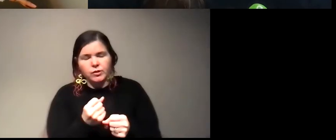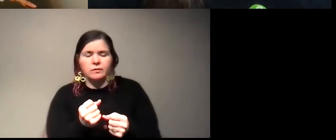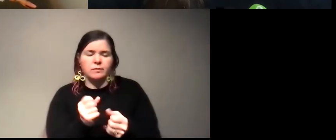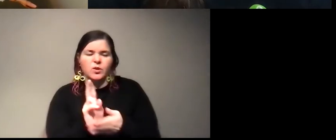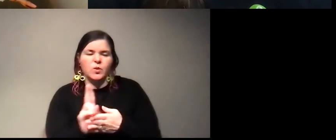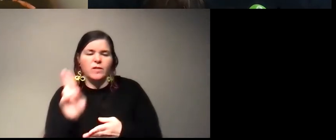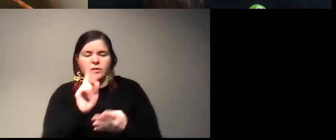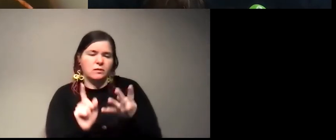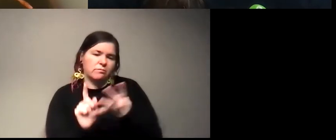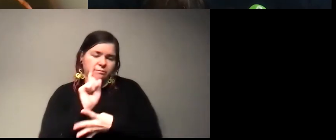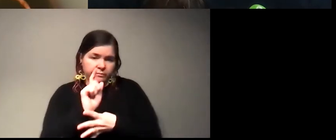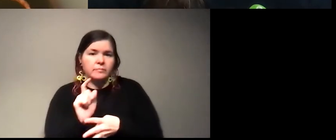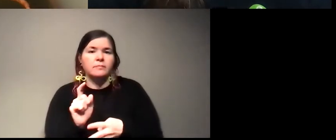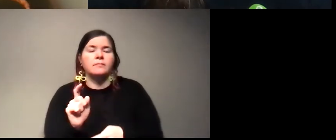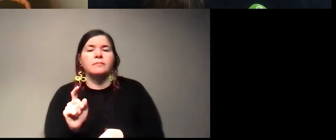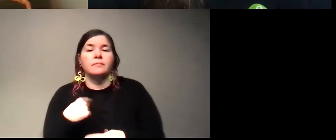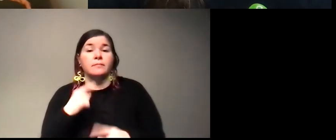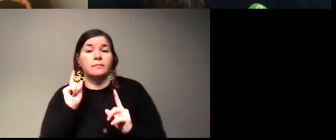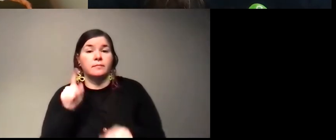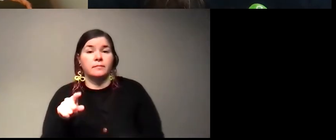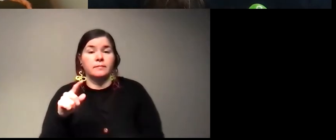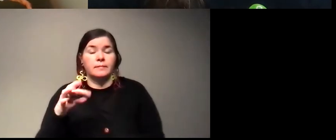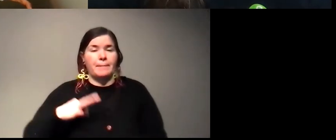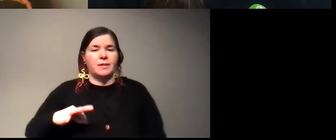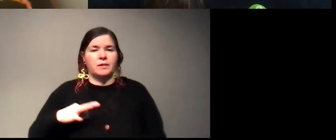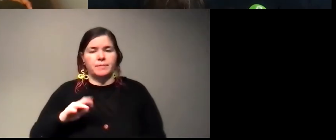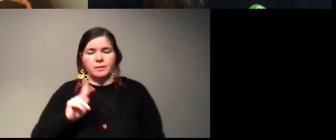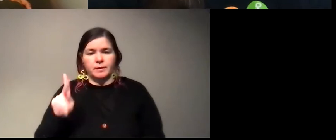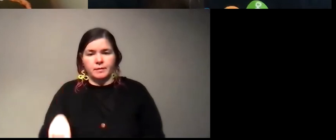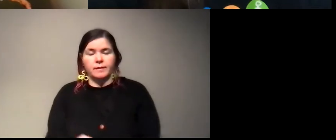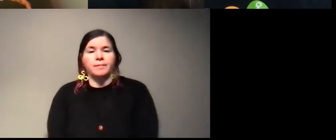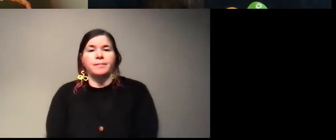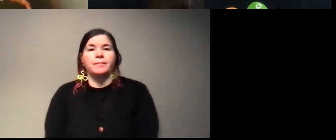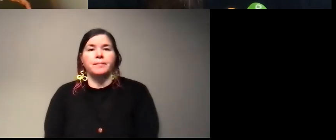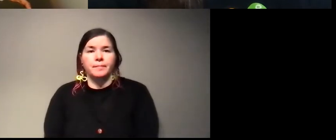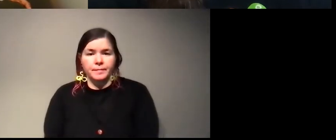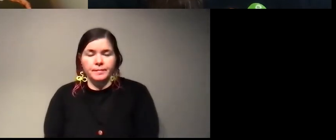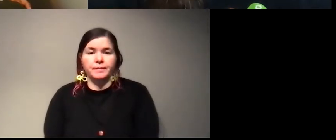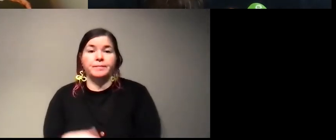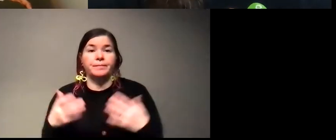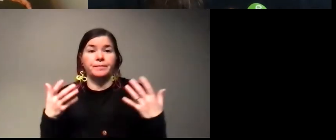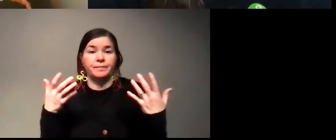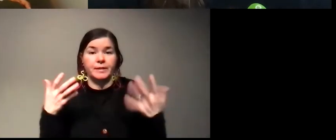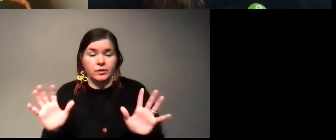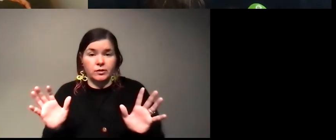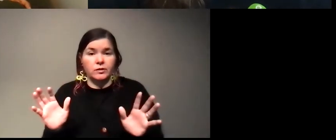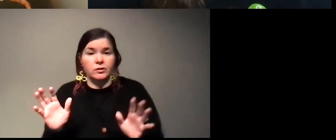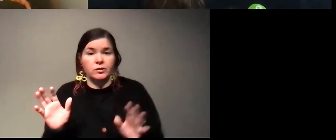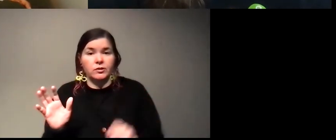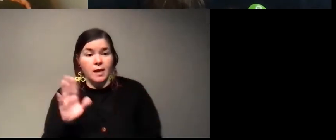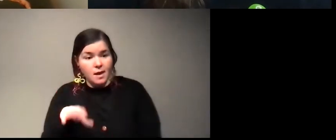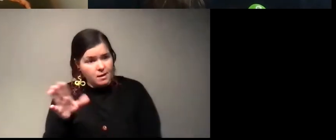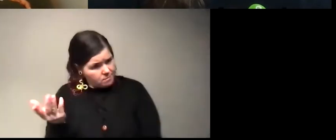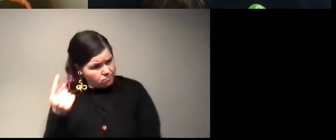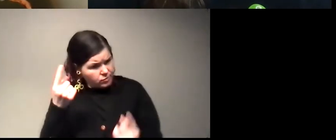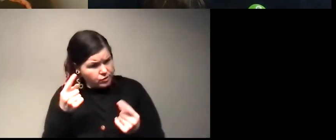or university. So I went to school in Pittsburgh, which is in Pennsylvania. And then after that, they were like, hey, you should